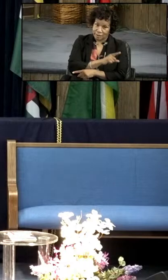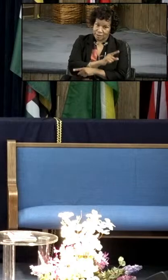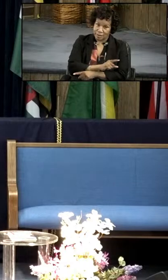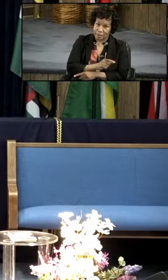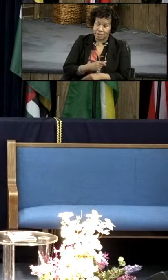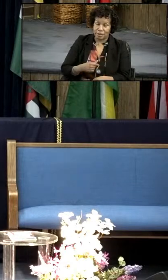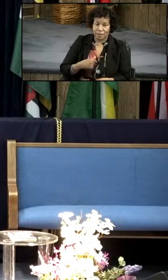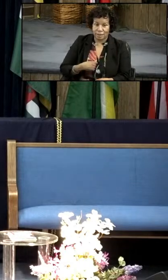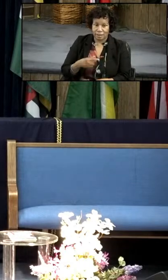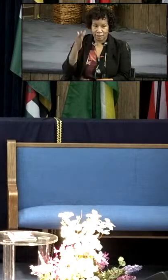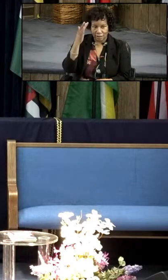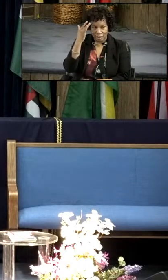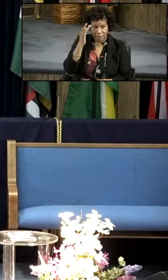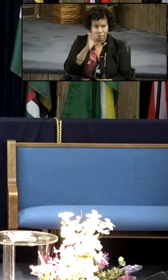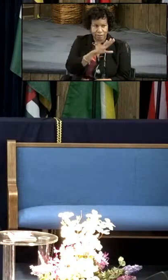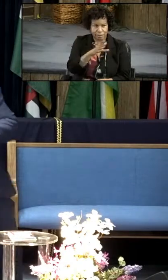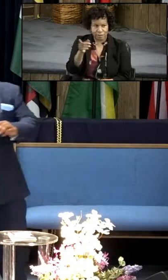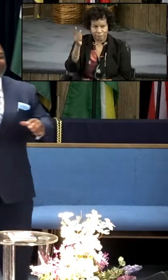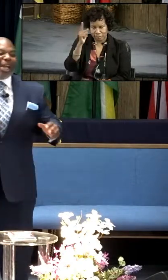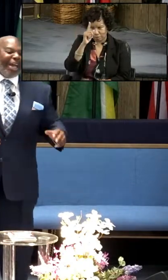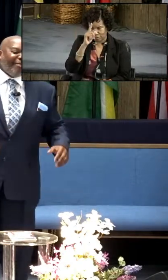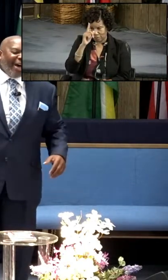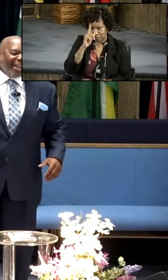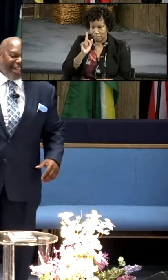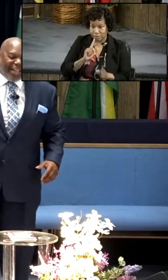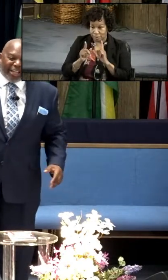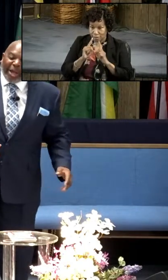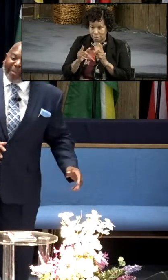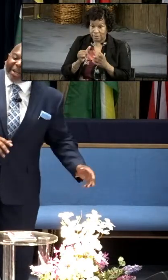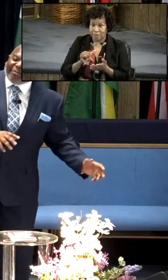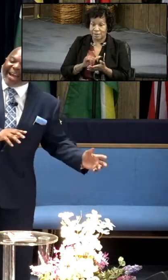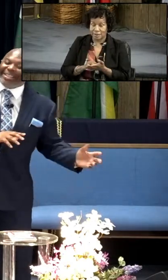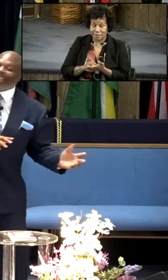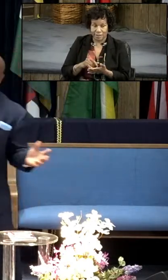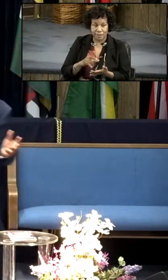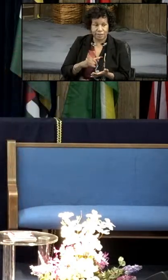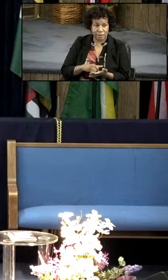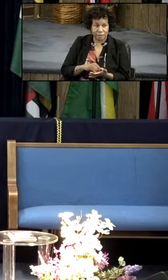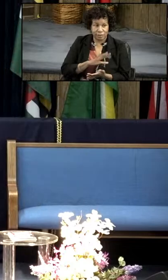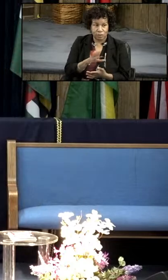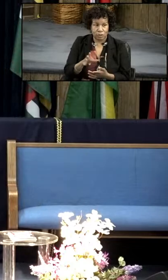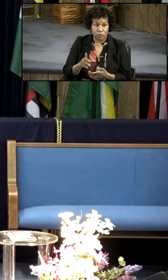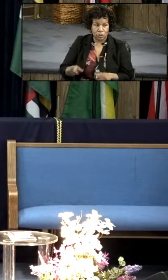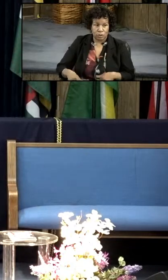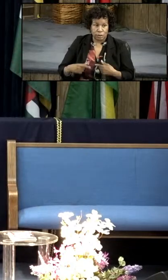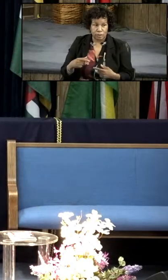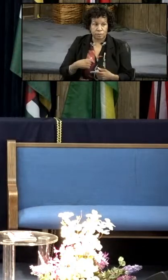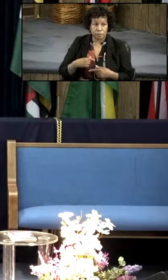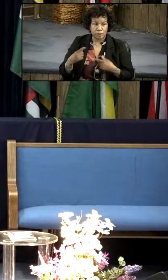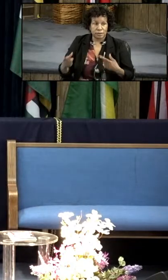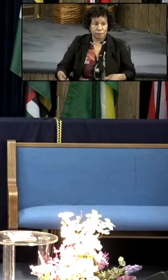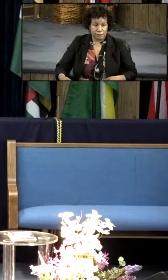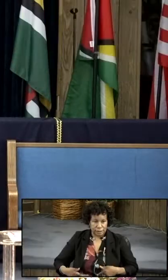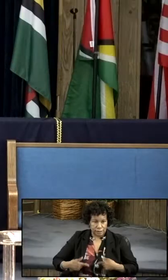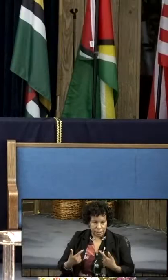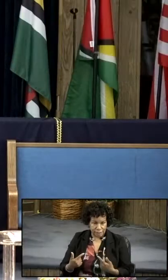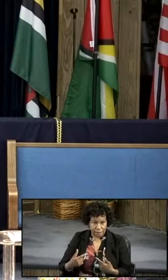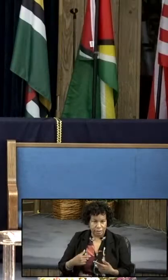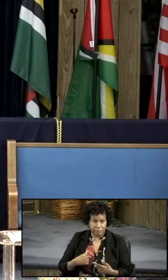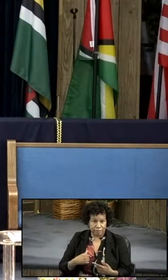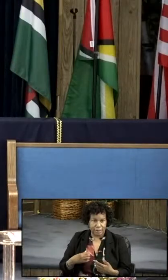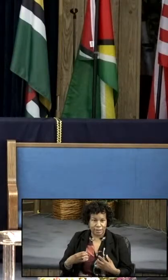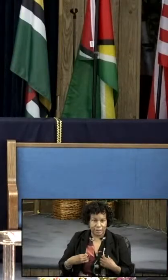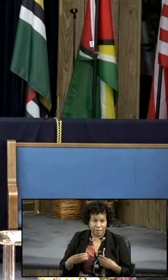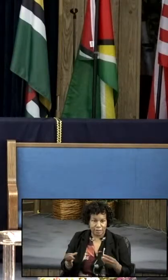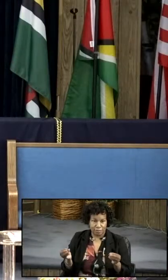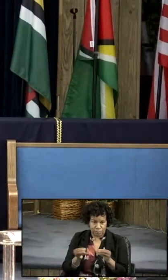I thought you said that if you let me live, I gain. But if I die, it's gain. Because I'm going to forever be what I thought